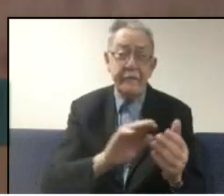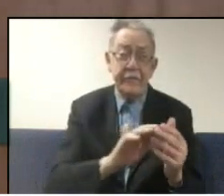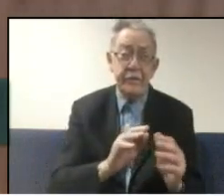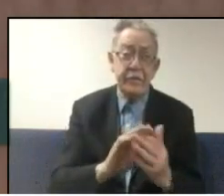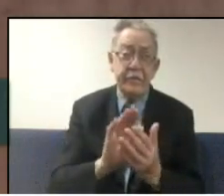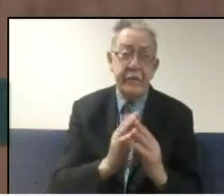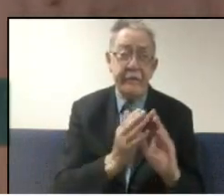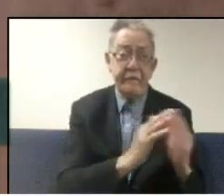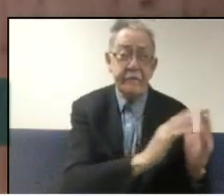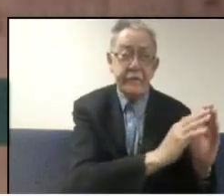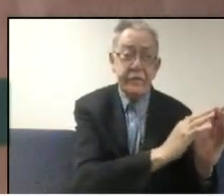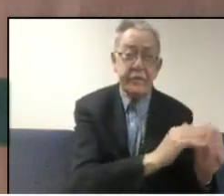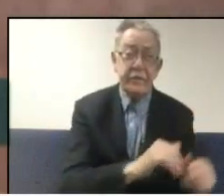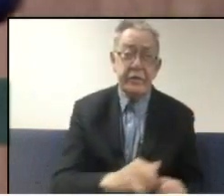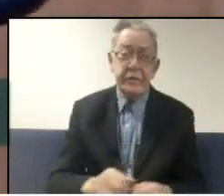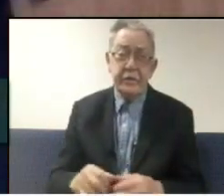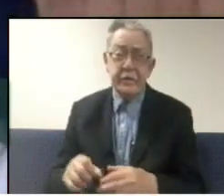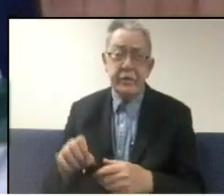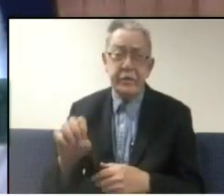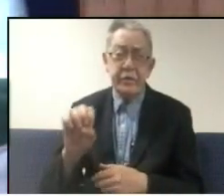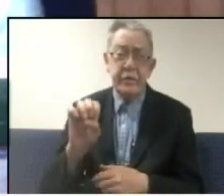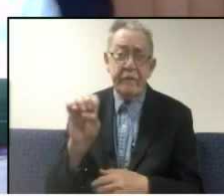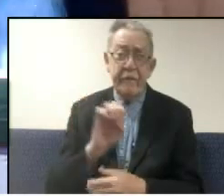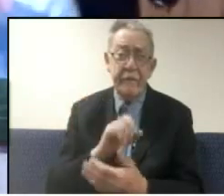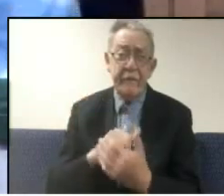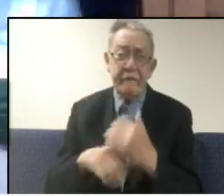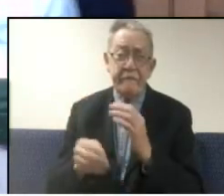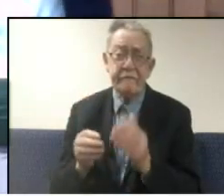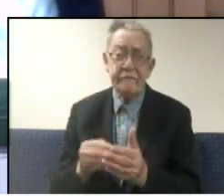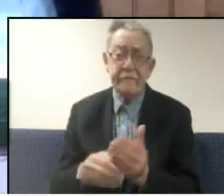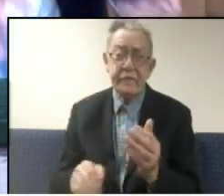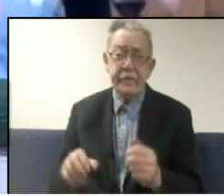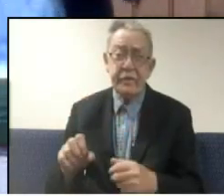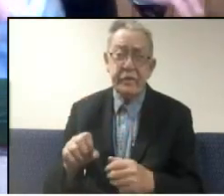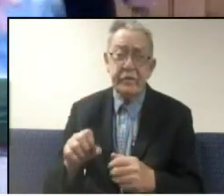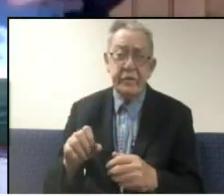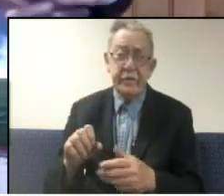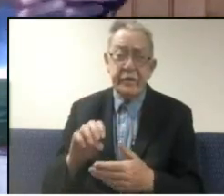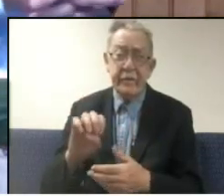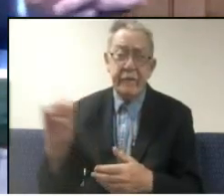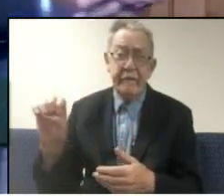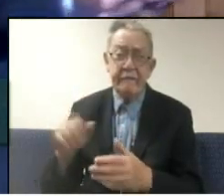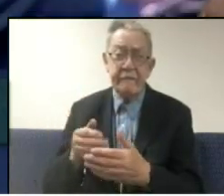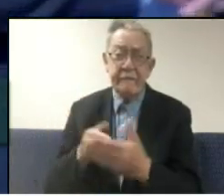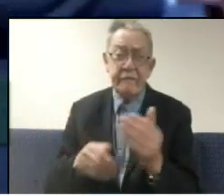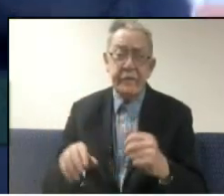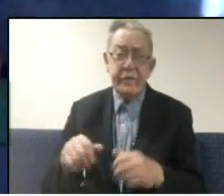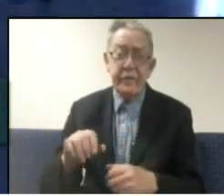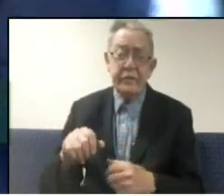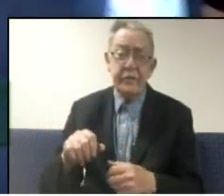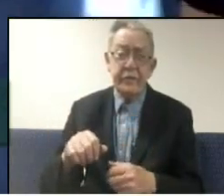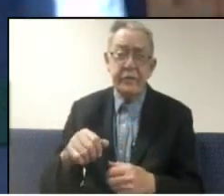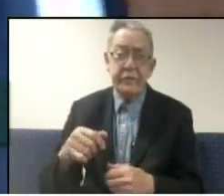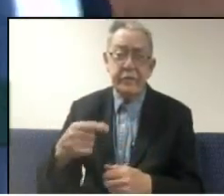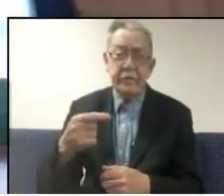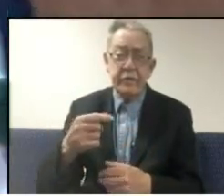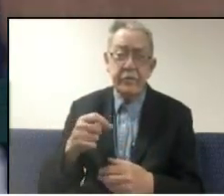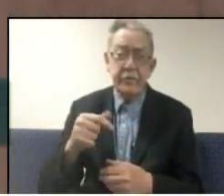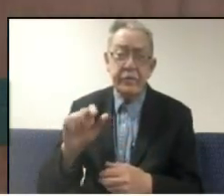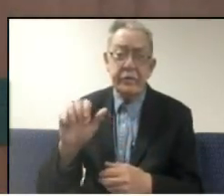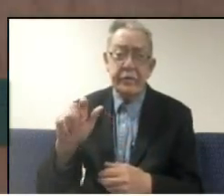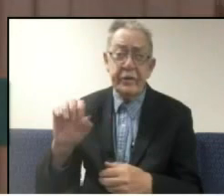part of the Sea of Galilee. He began to proclaim how much Jesus had done for him, and